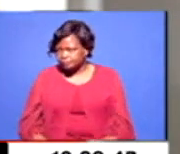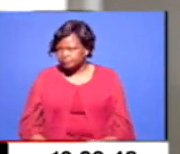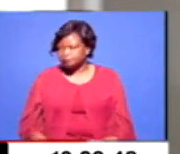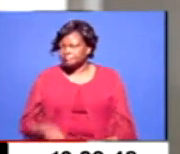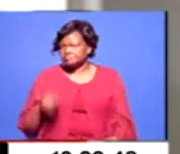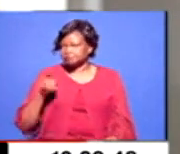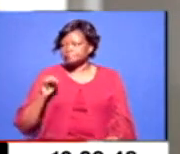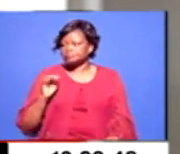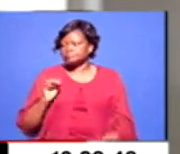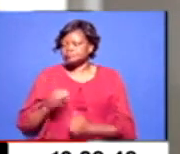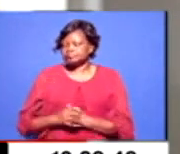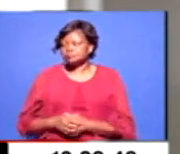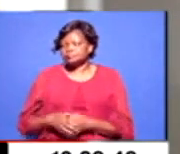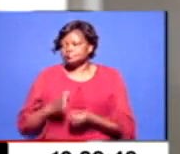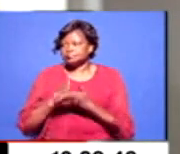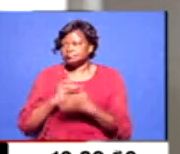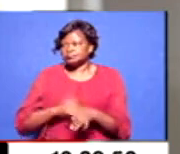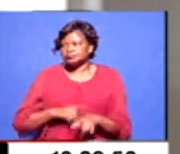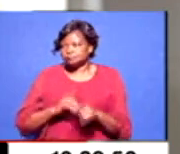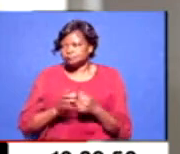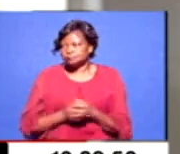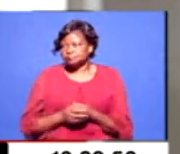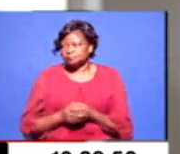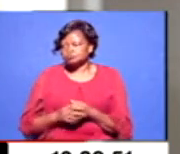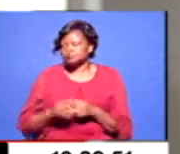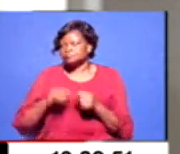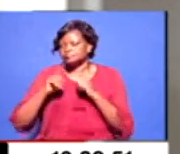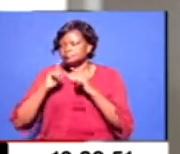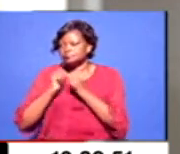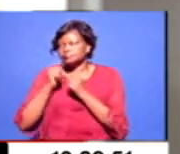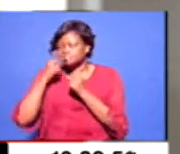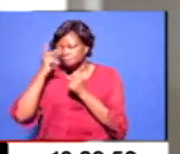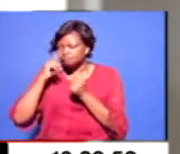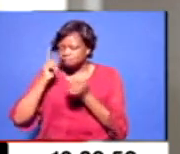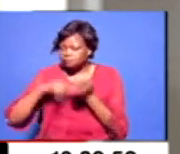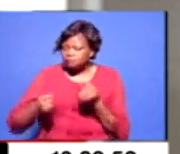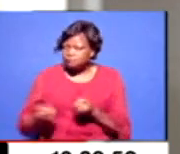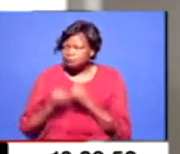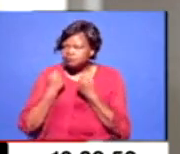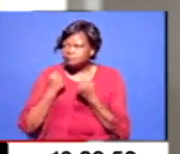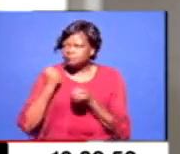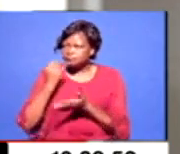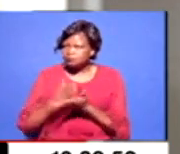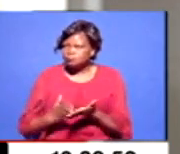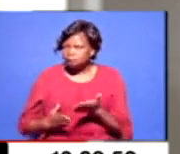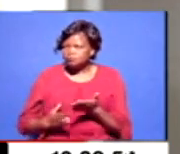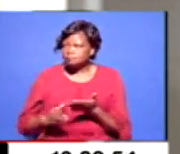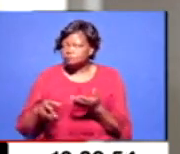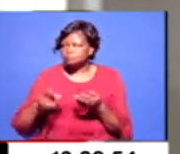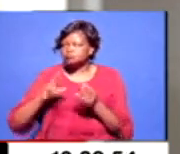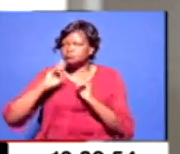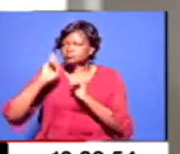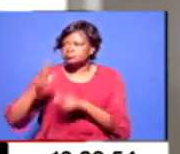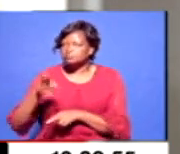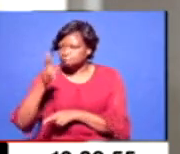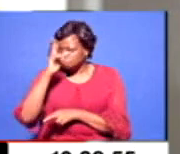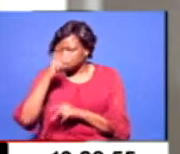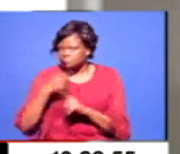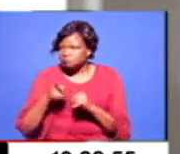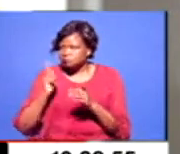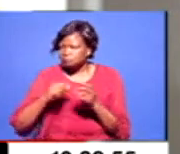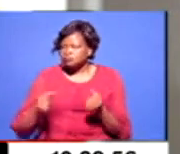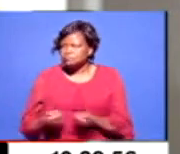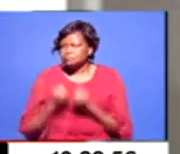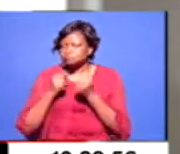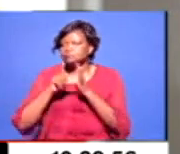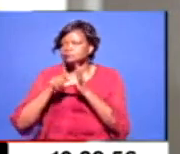lead. Sometimes they go, they talk to the parent, they tell them what has happened. Some will go report to the police, yes. But what will happen after